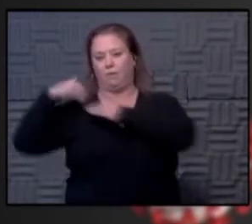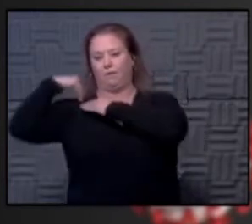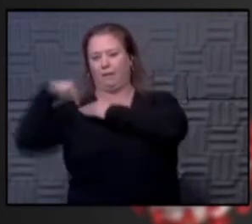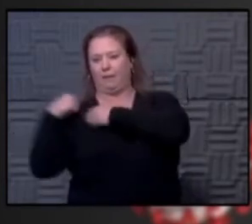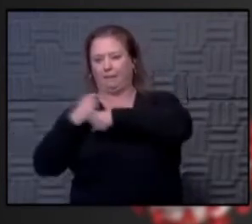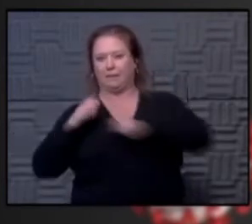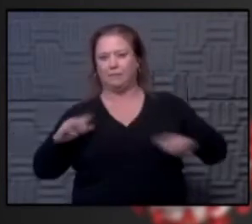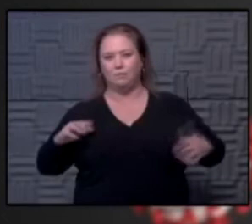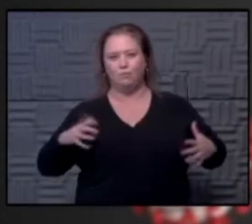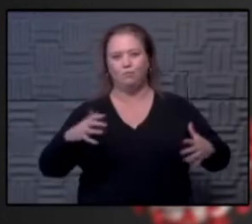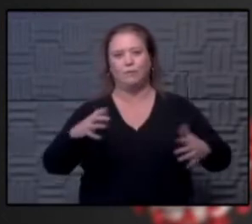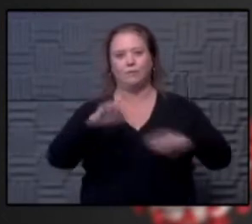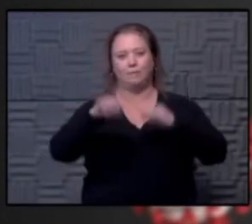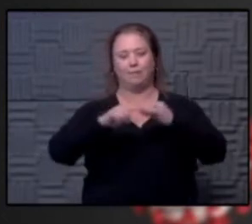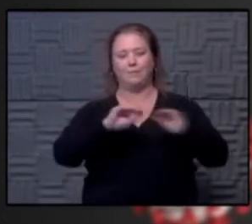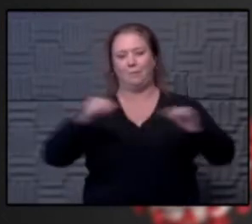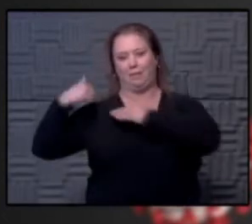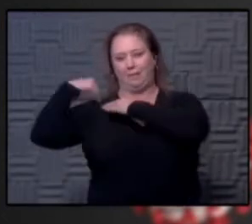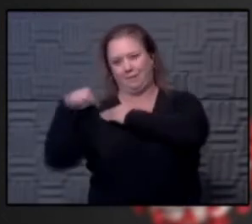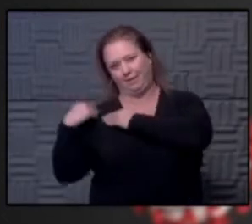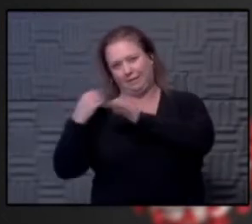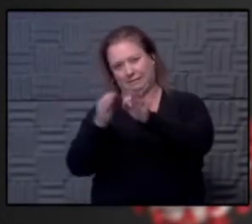them nervous.